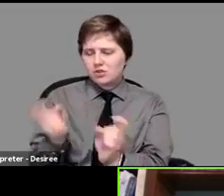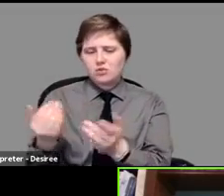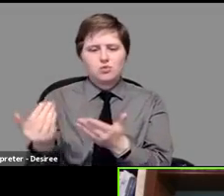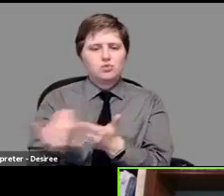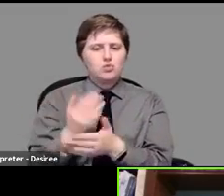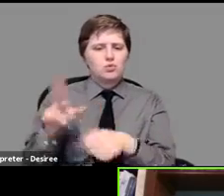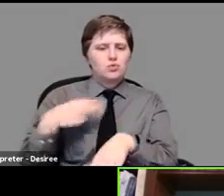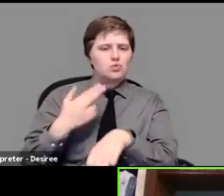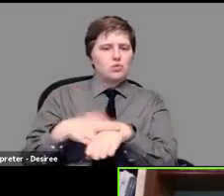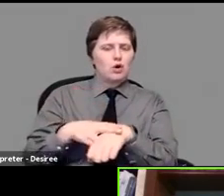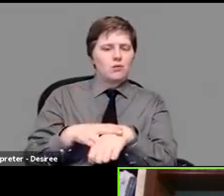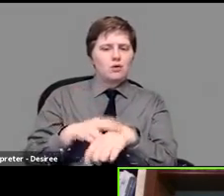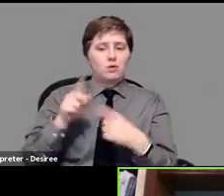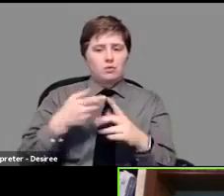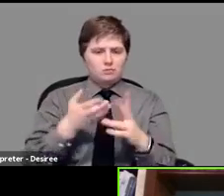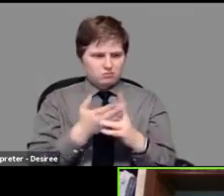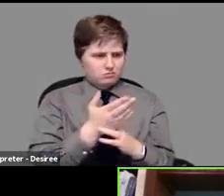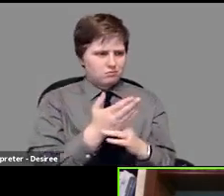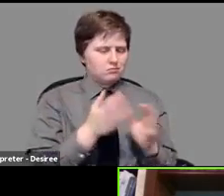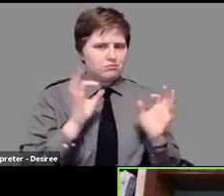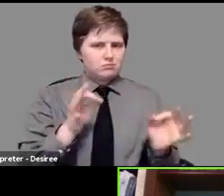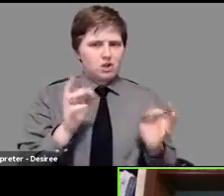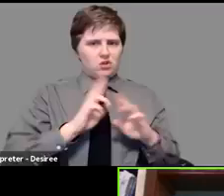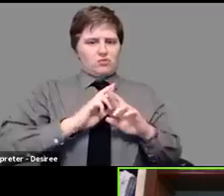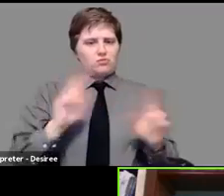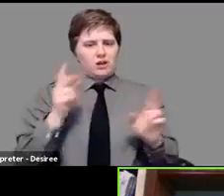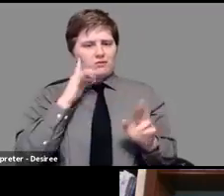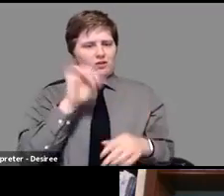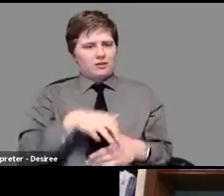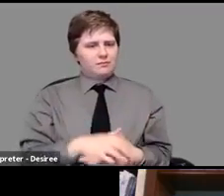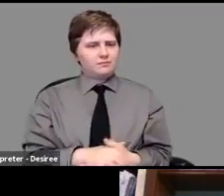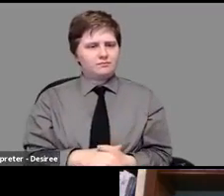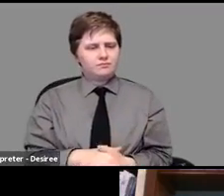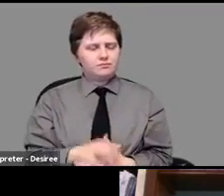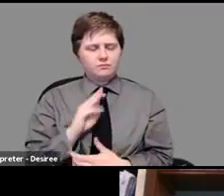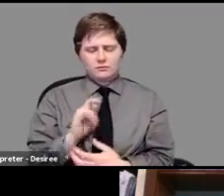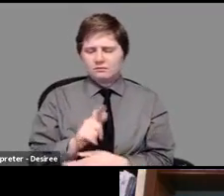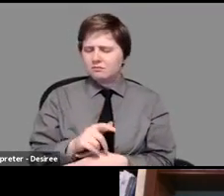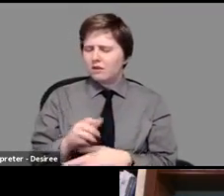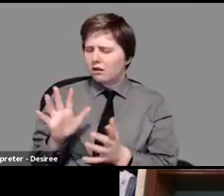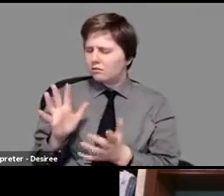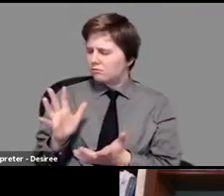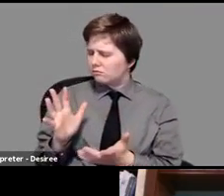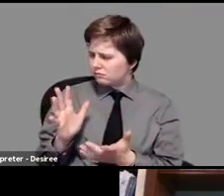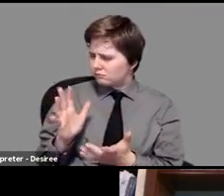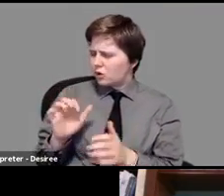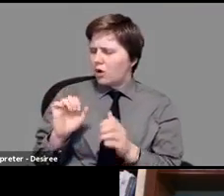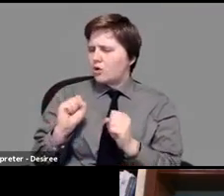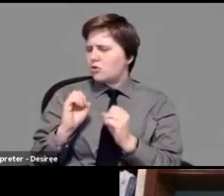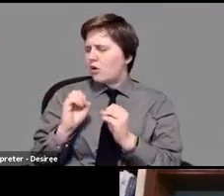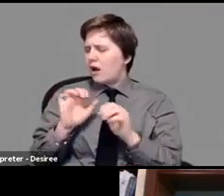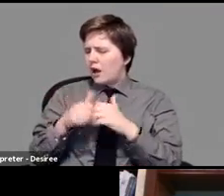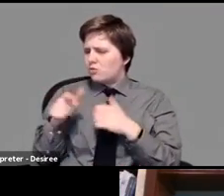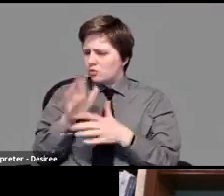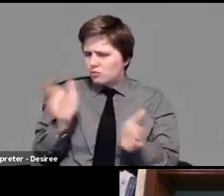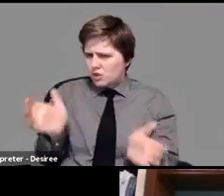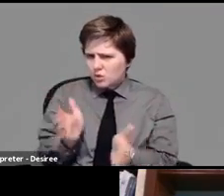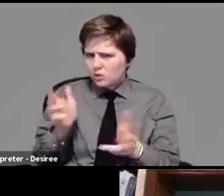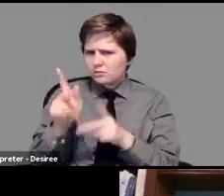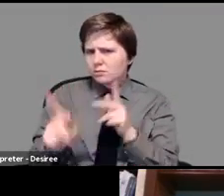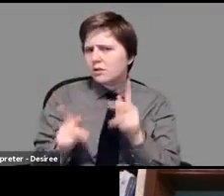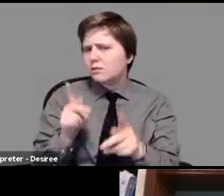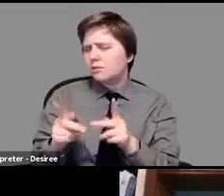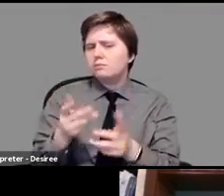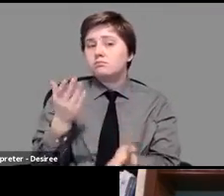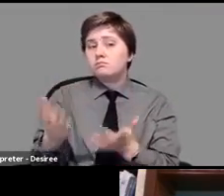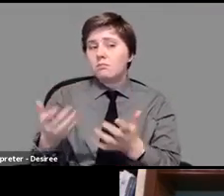on this side so that when they come through, they're prepared for it. Just sticking with you, Jeff, like how do you encourage folks who